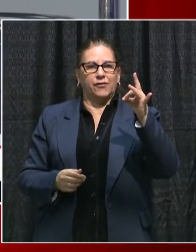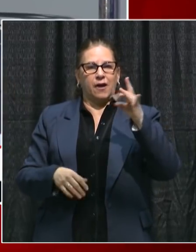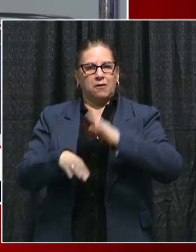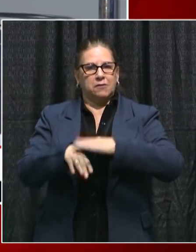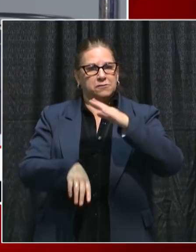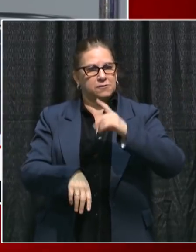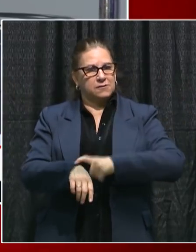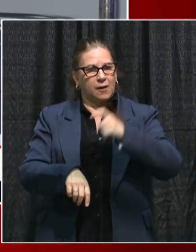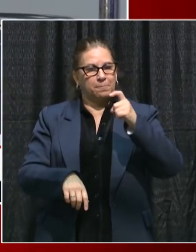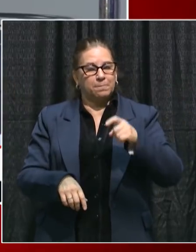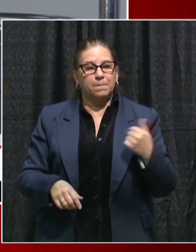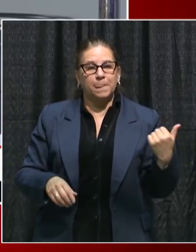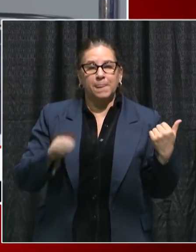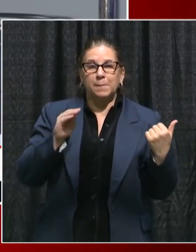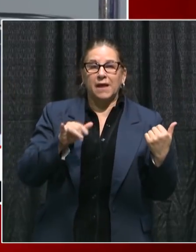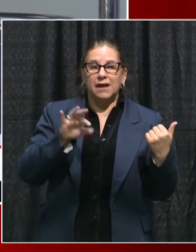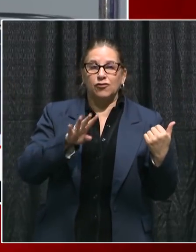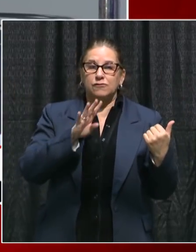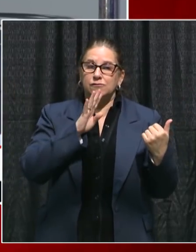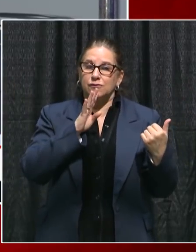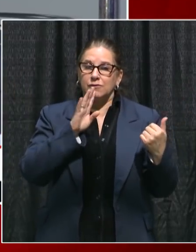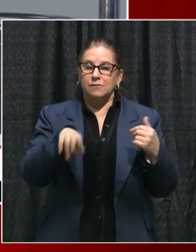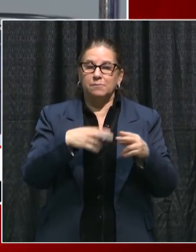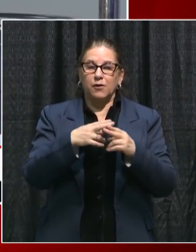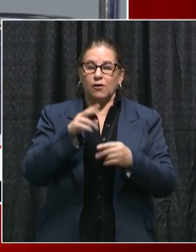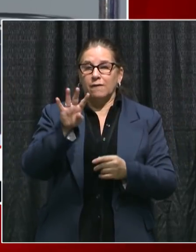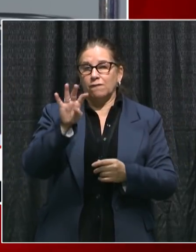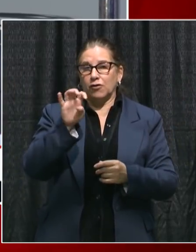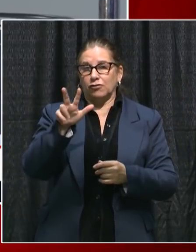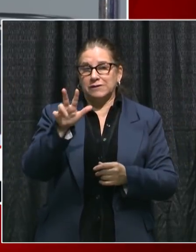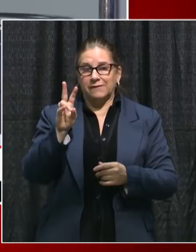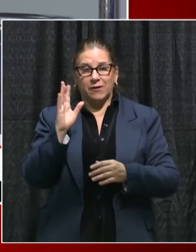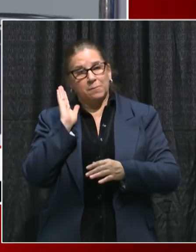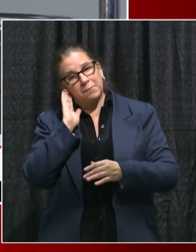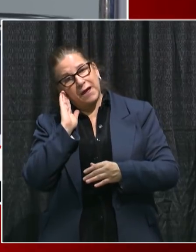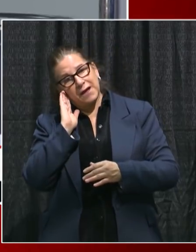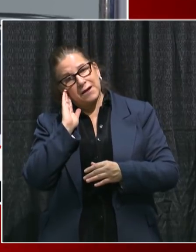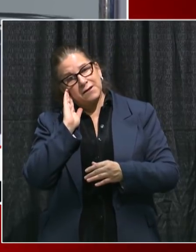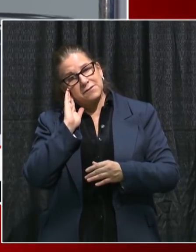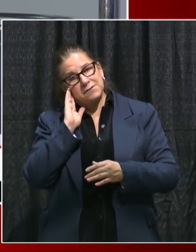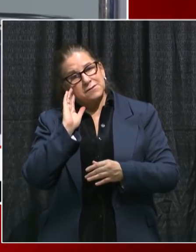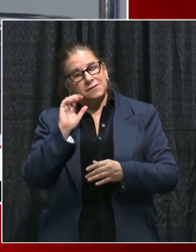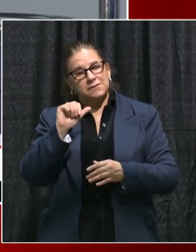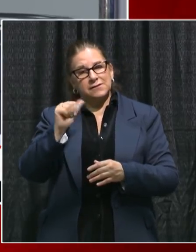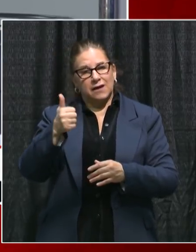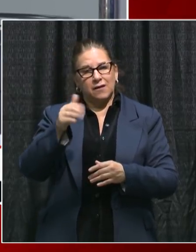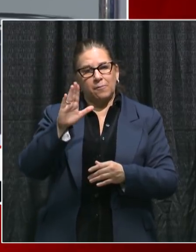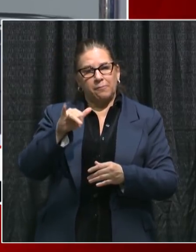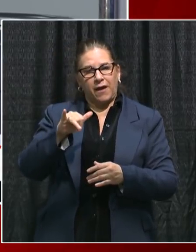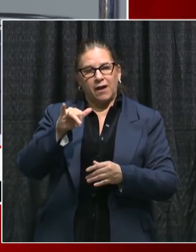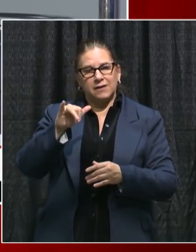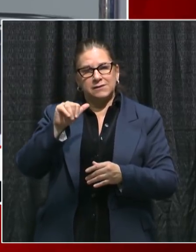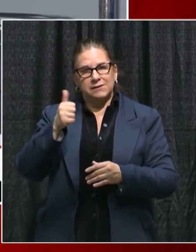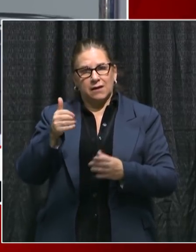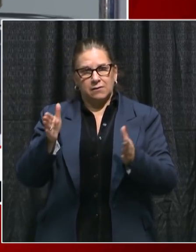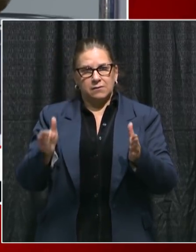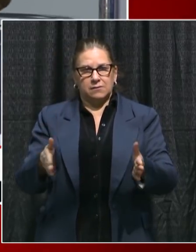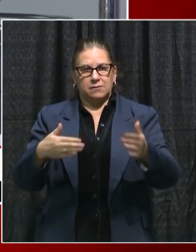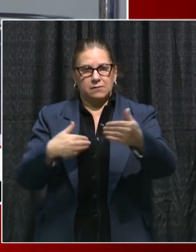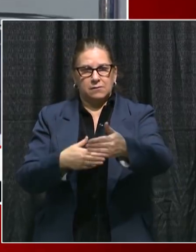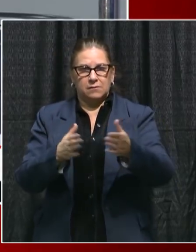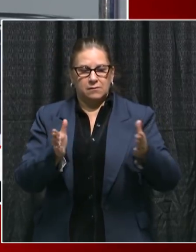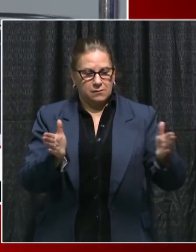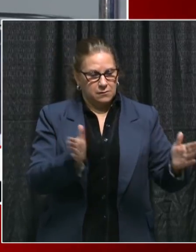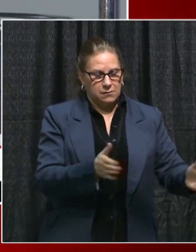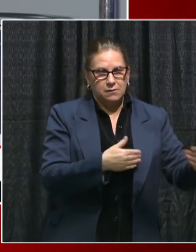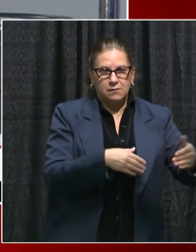There's 437. Those are about 10 by 10 pods, we call them. There are 6 other rapid treatment pods. They're right